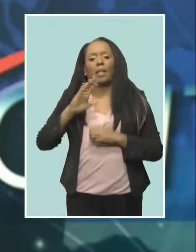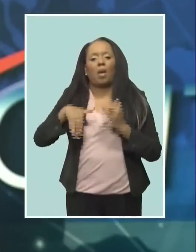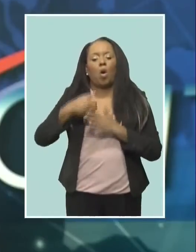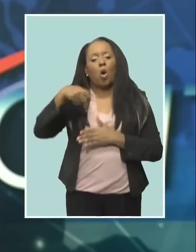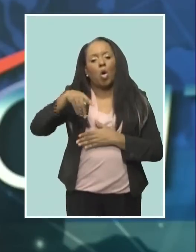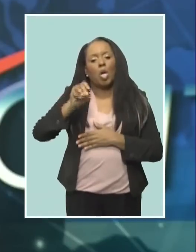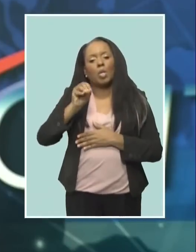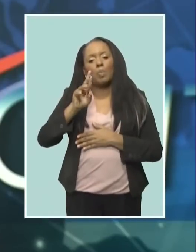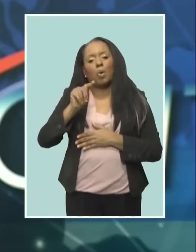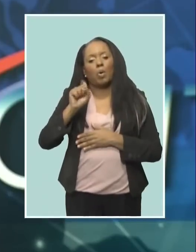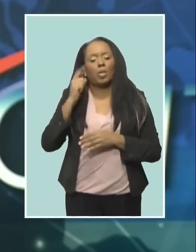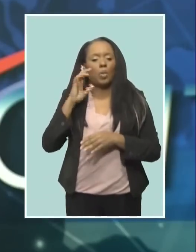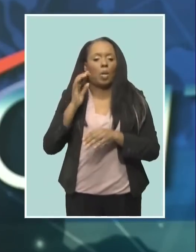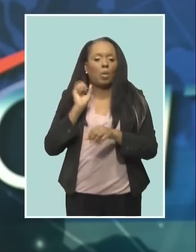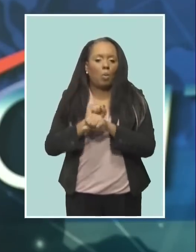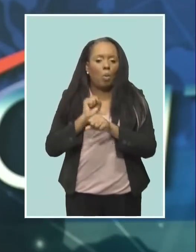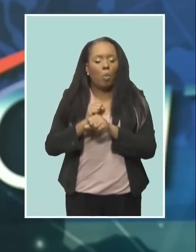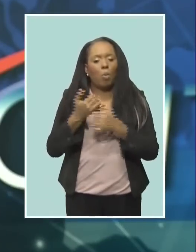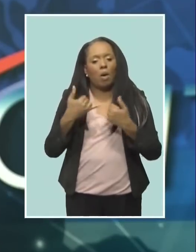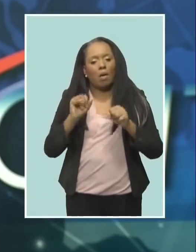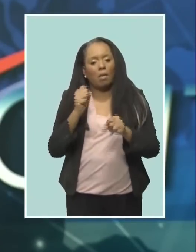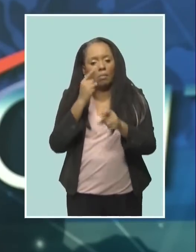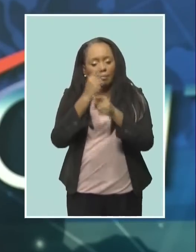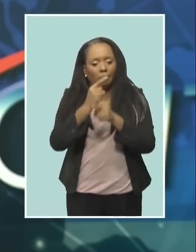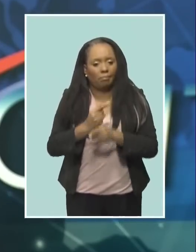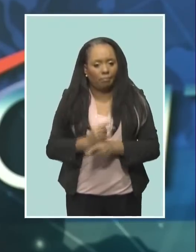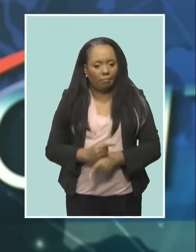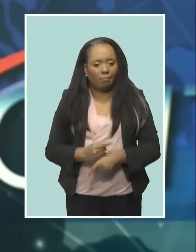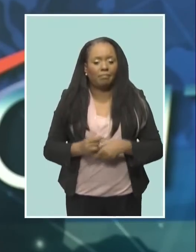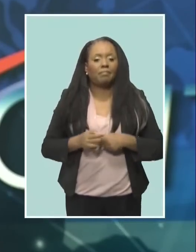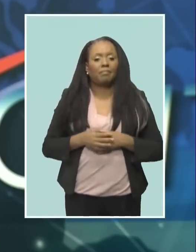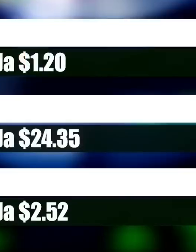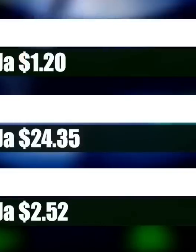We take a look now at how the stocks traded locally and regionally.